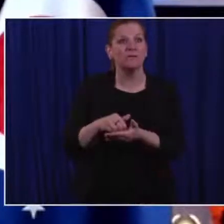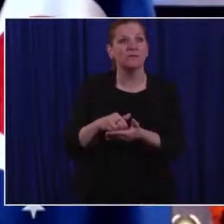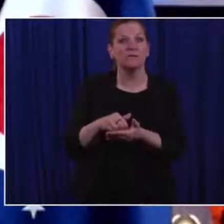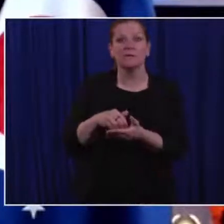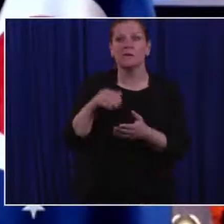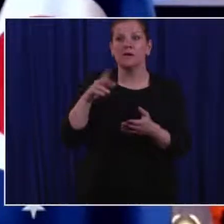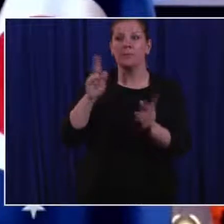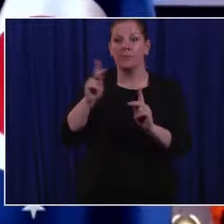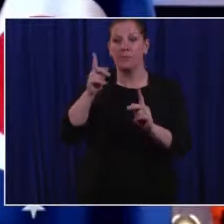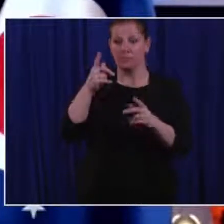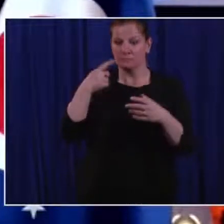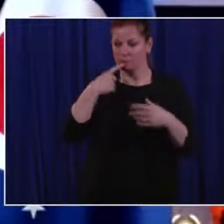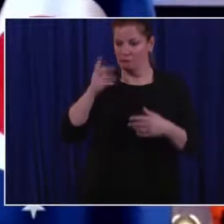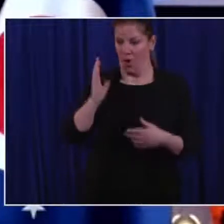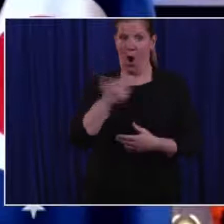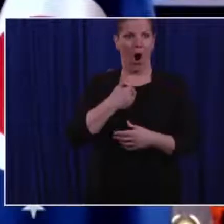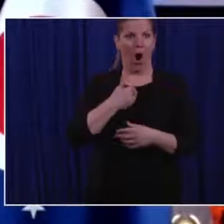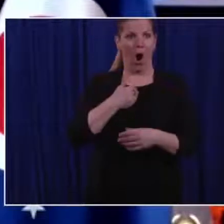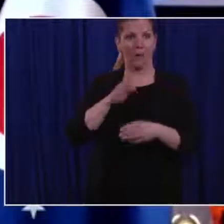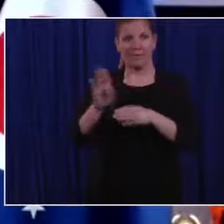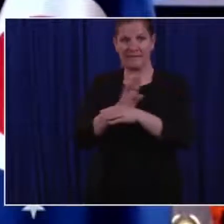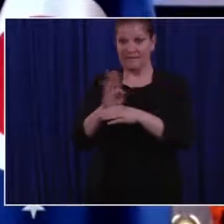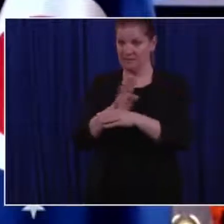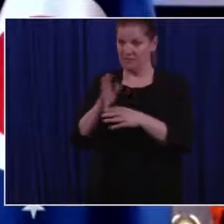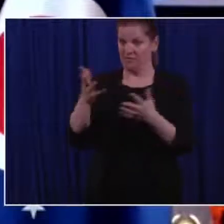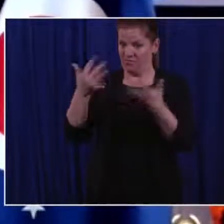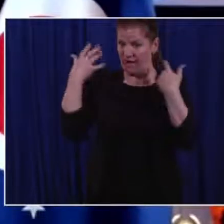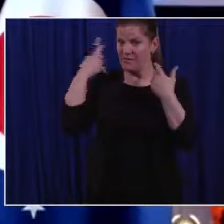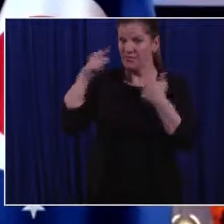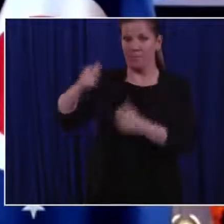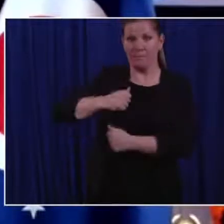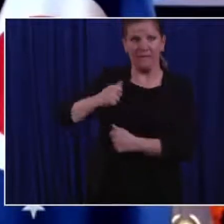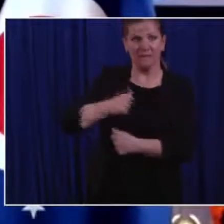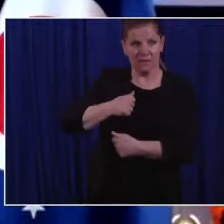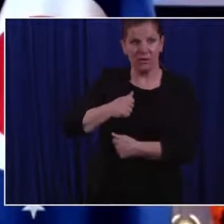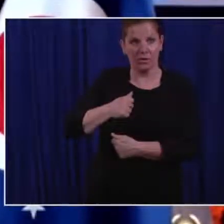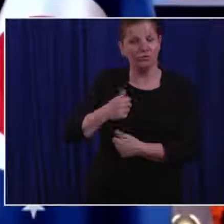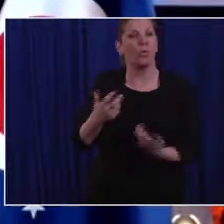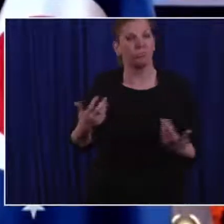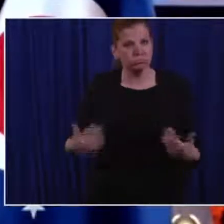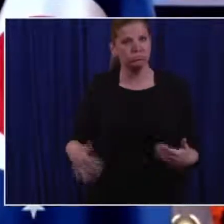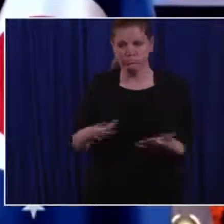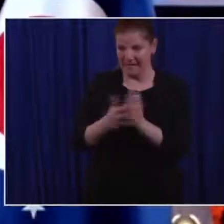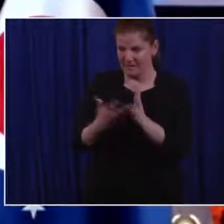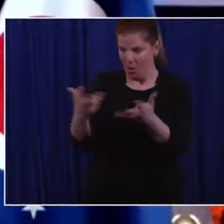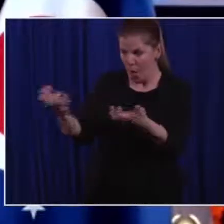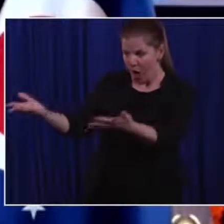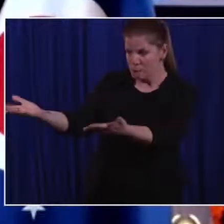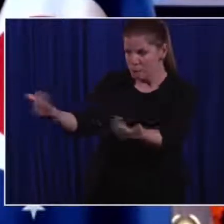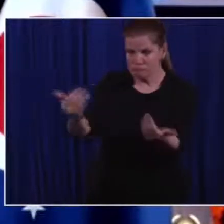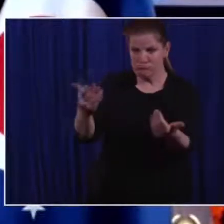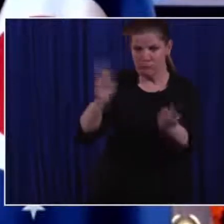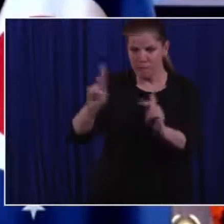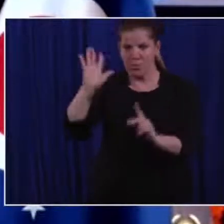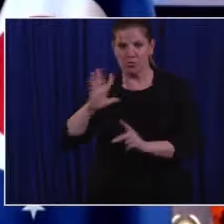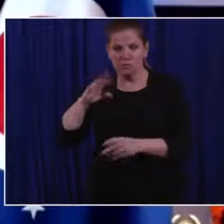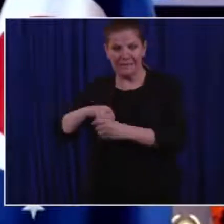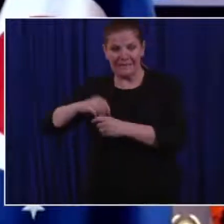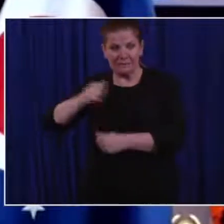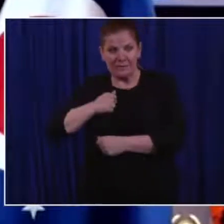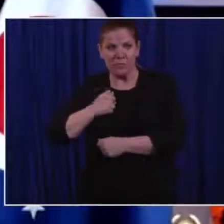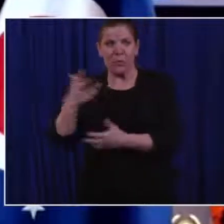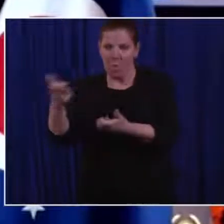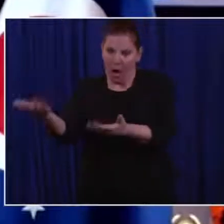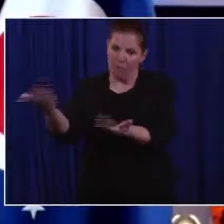friendly, meaning that they're actively trying to recruit veterans to their team. And so